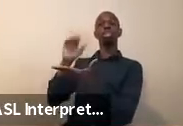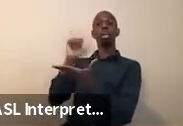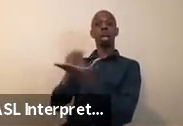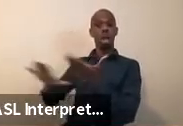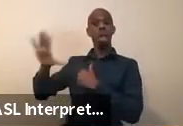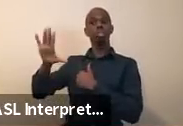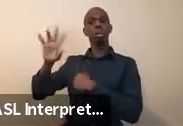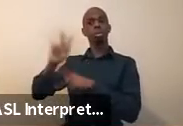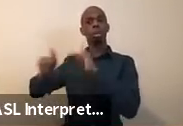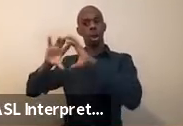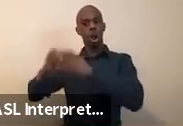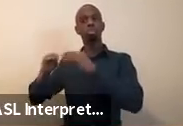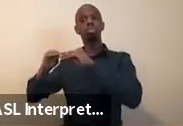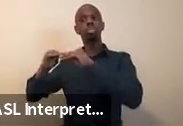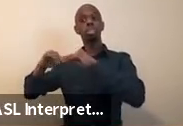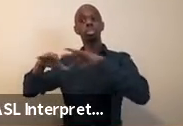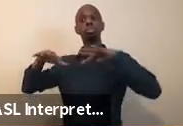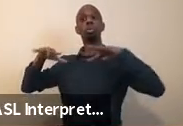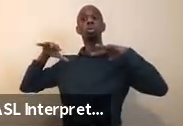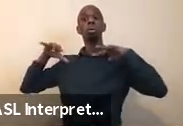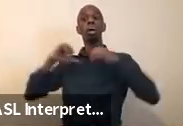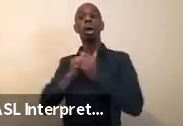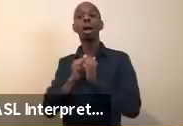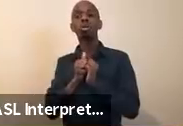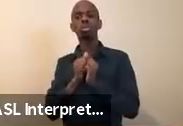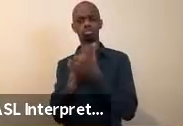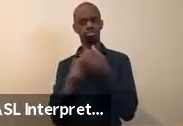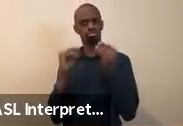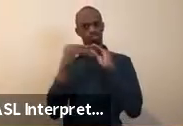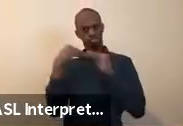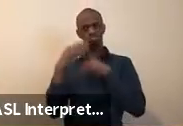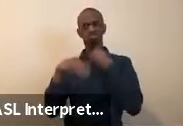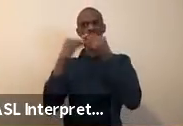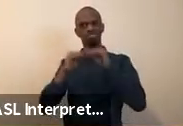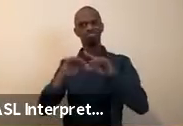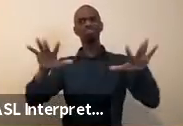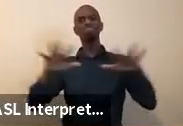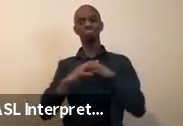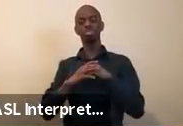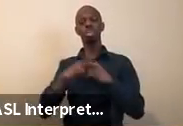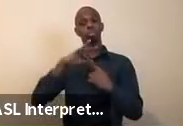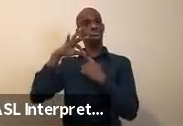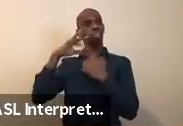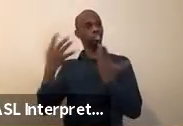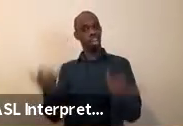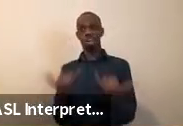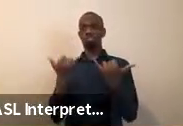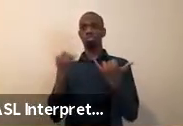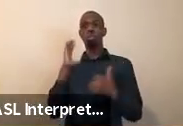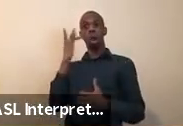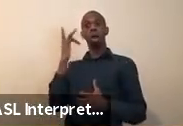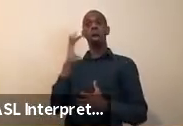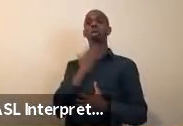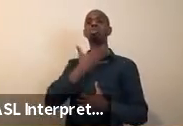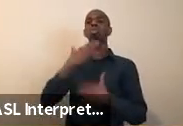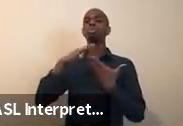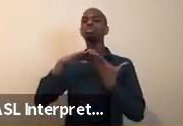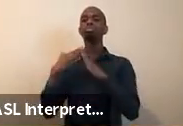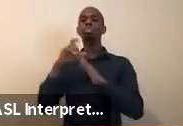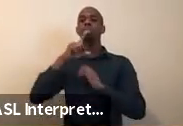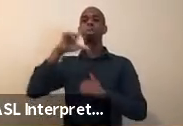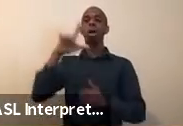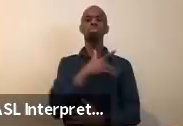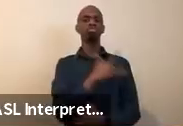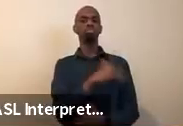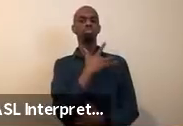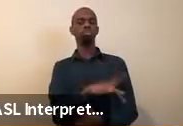literature and storytelling. At a time when our communities are specifically vulnerable, we continue to offer a space in which we can imagine